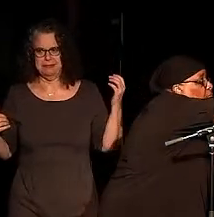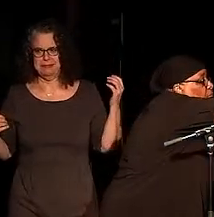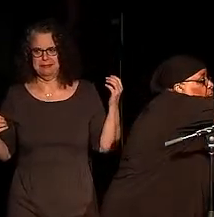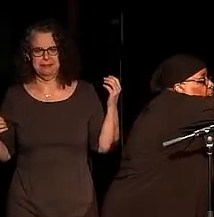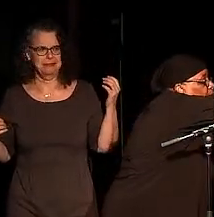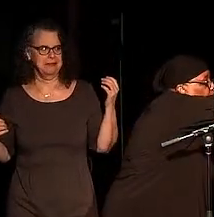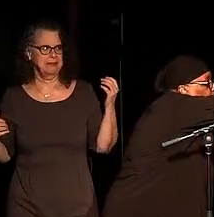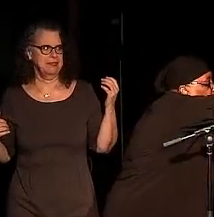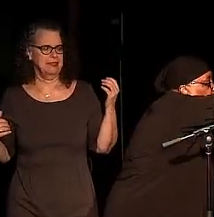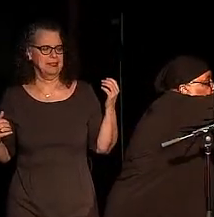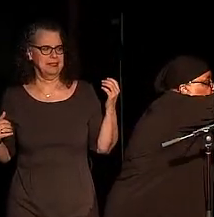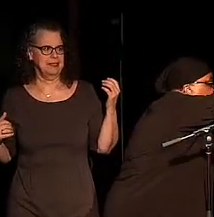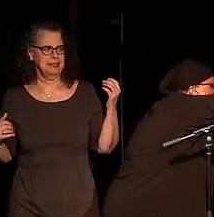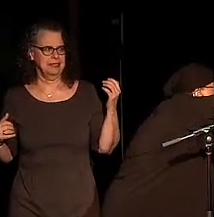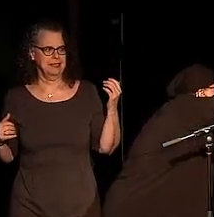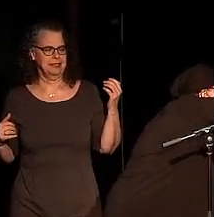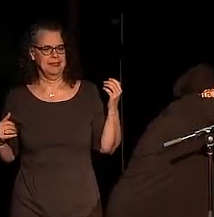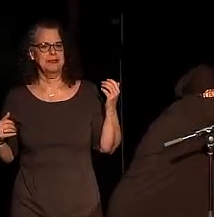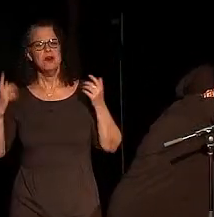job. Two,